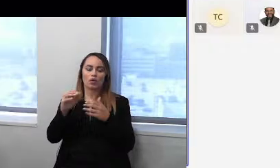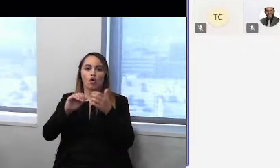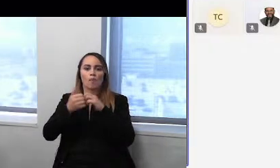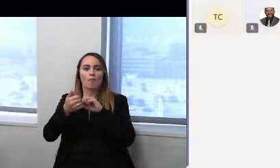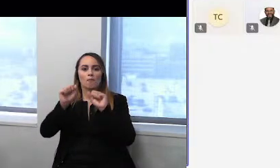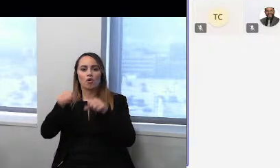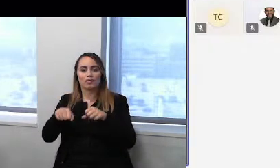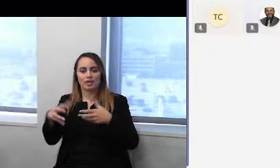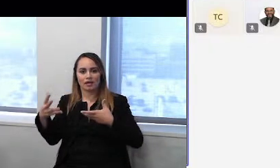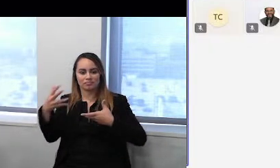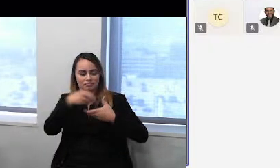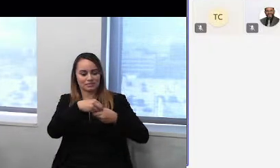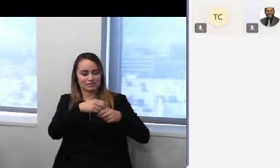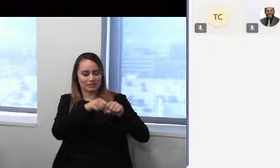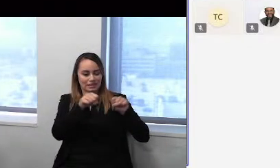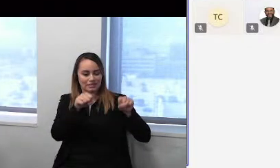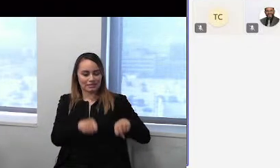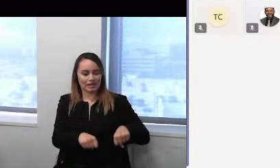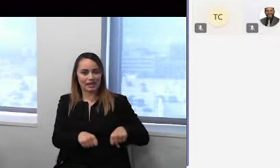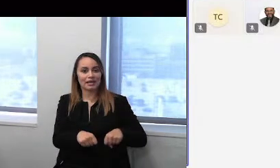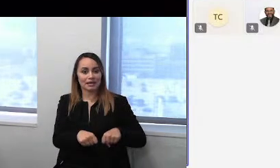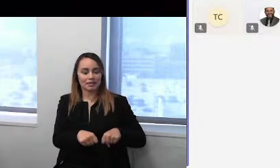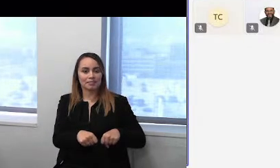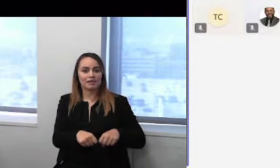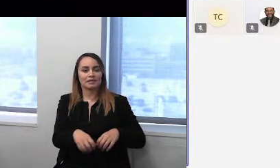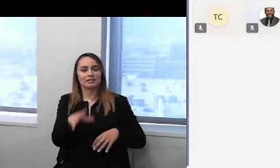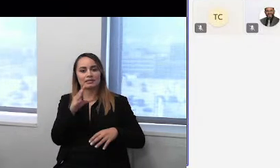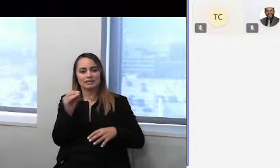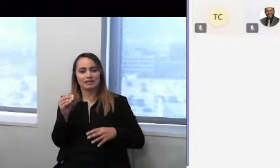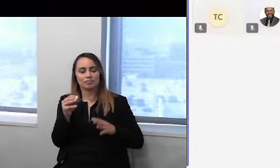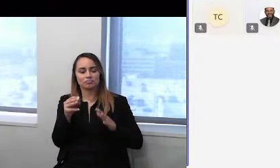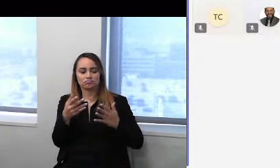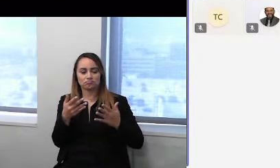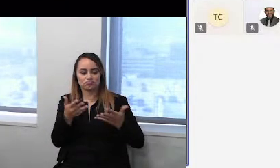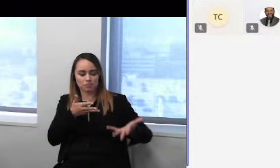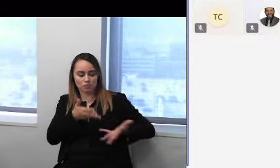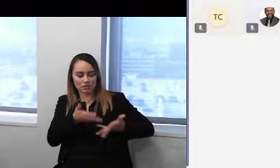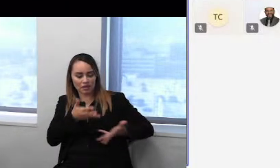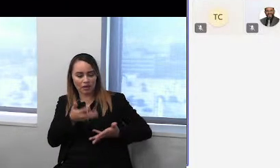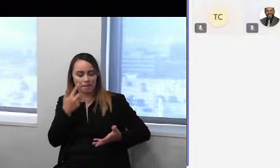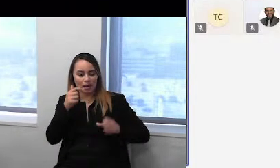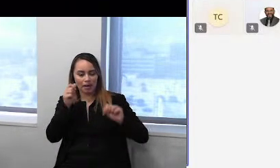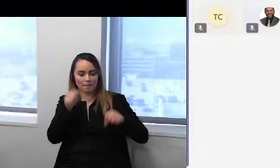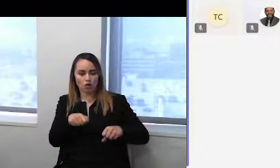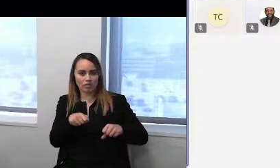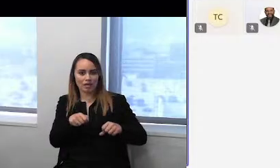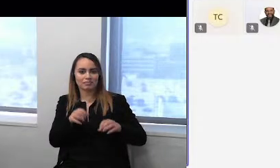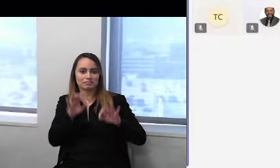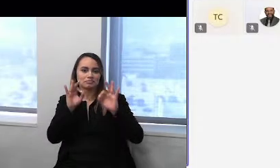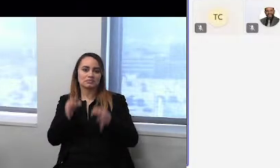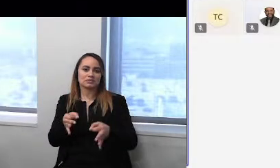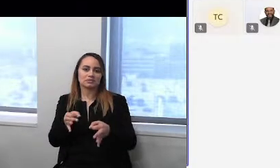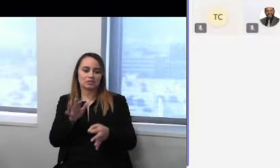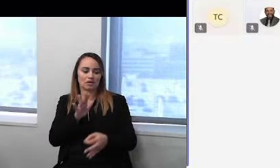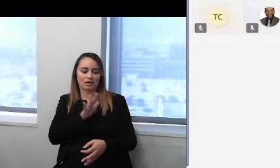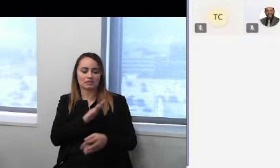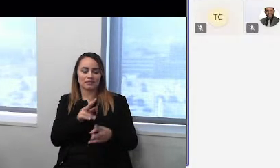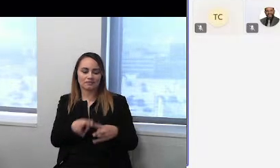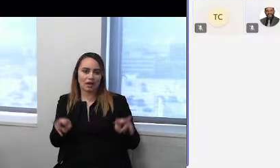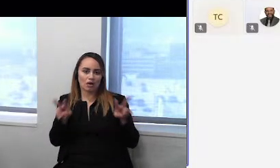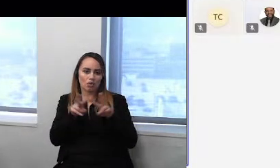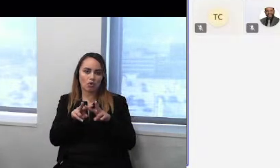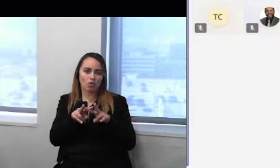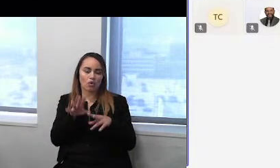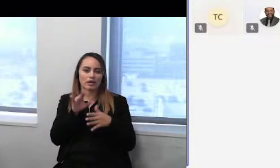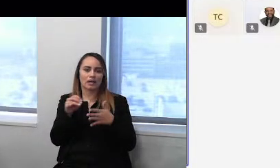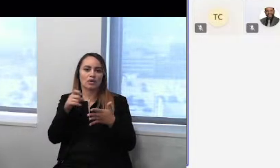Integrate it into a system, and you model that to make a decision on what that value is to determine the appropriate cost associated with